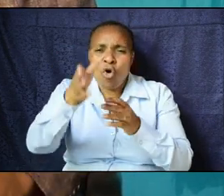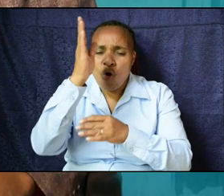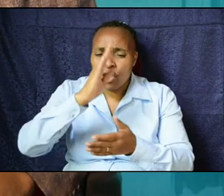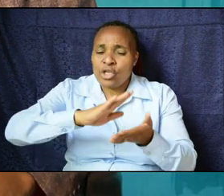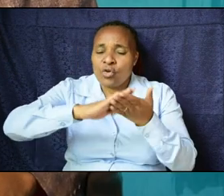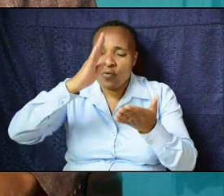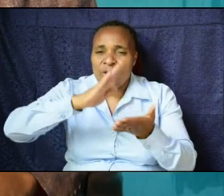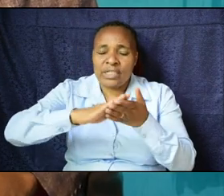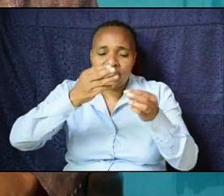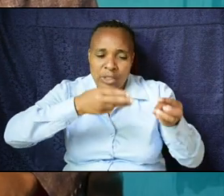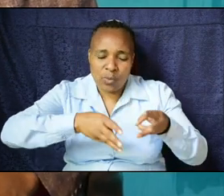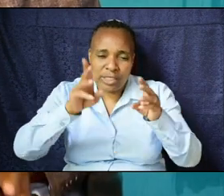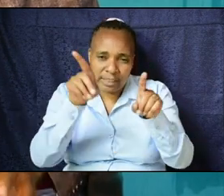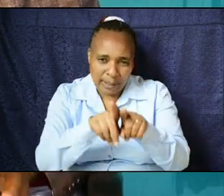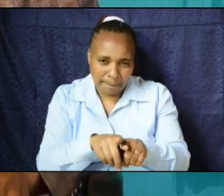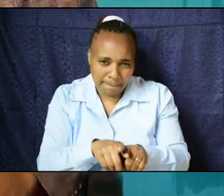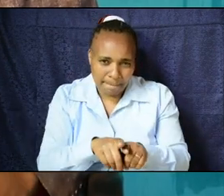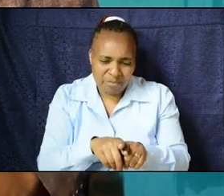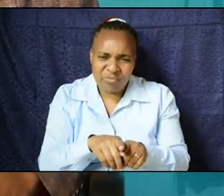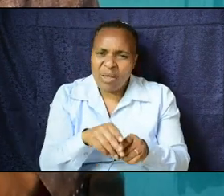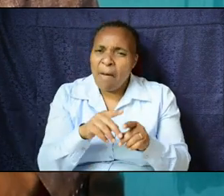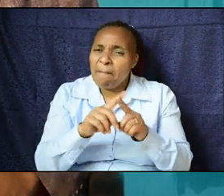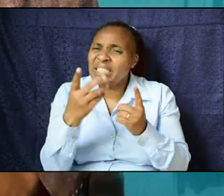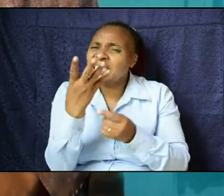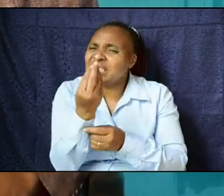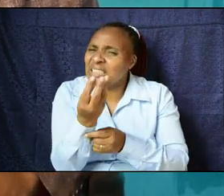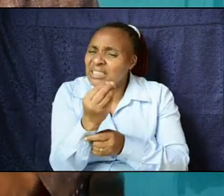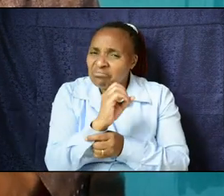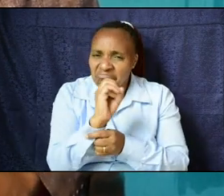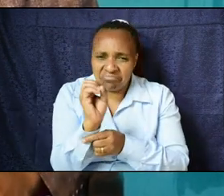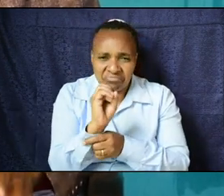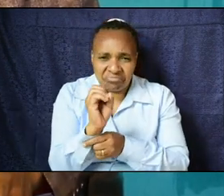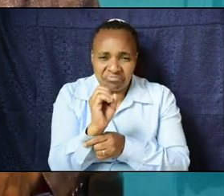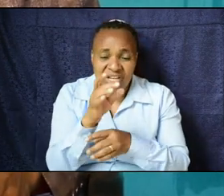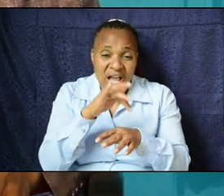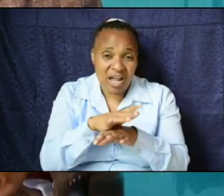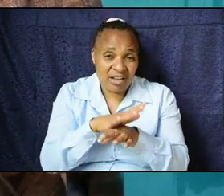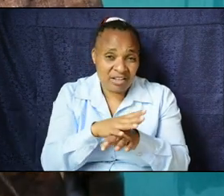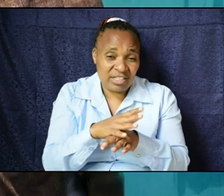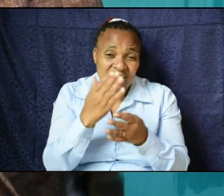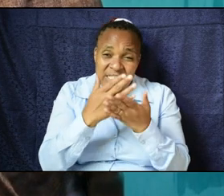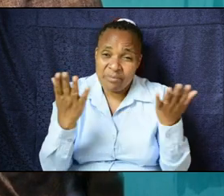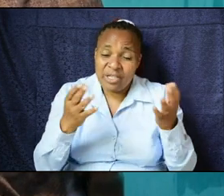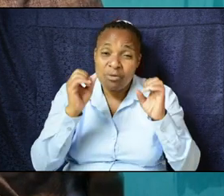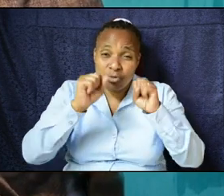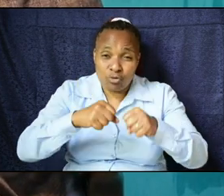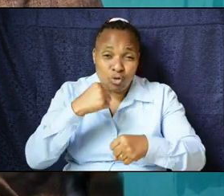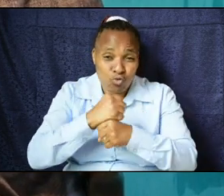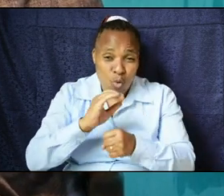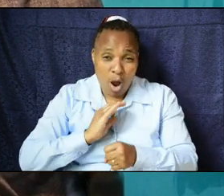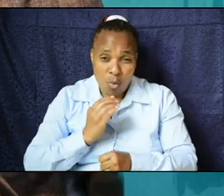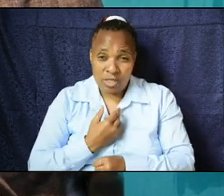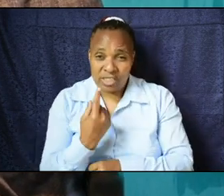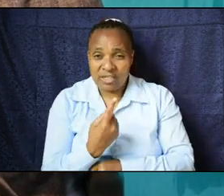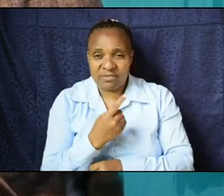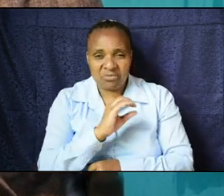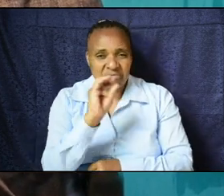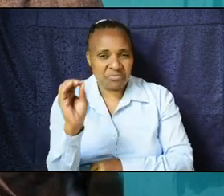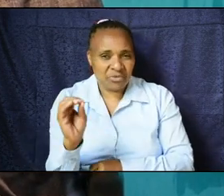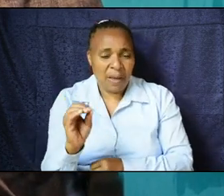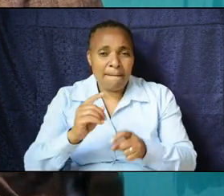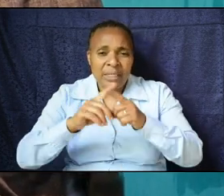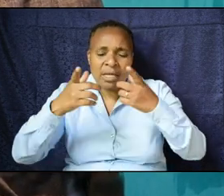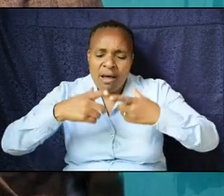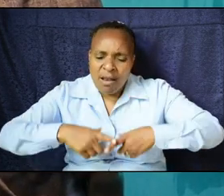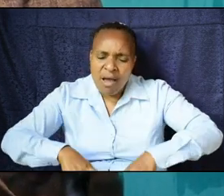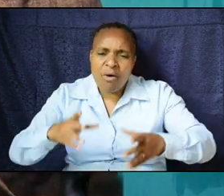in that manner. It's not easy. Like I'd mentioned earlier, it is not something that we can do it by ourselves. But when you